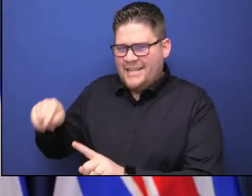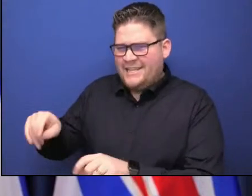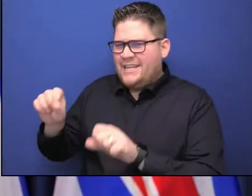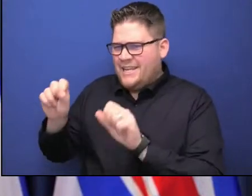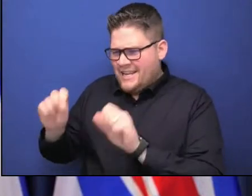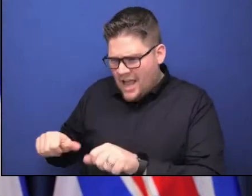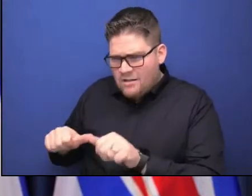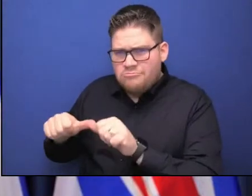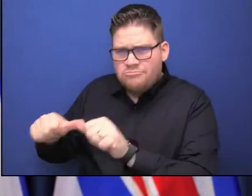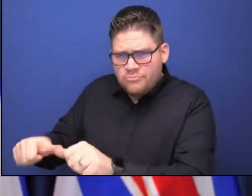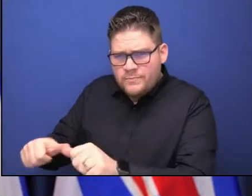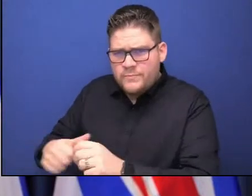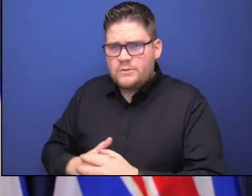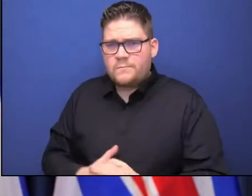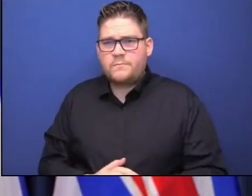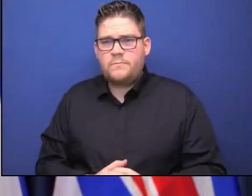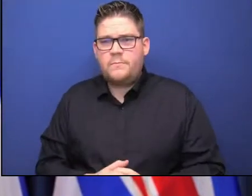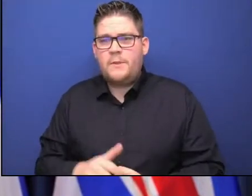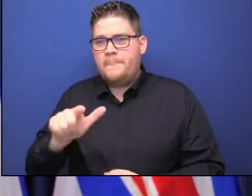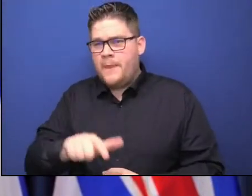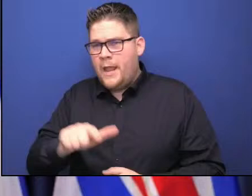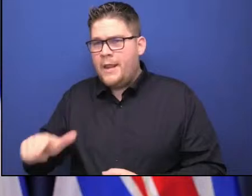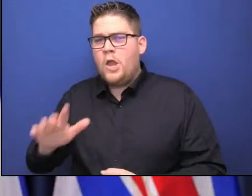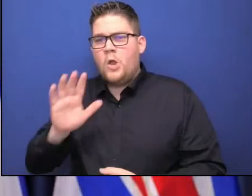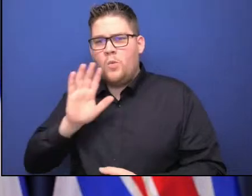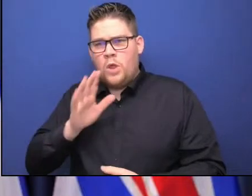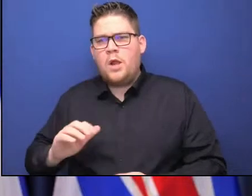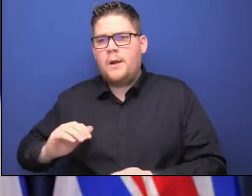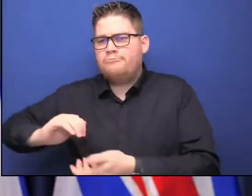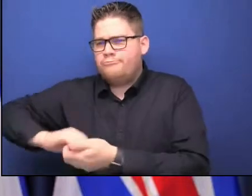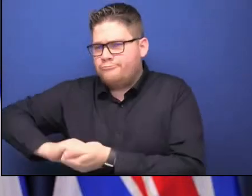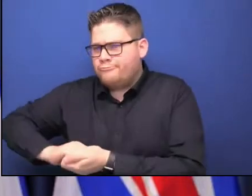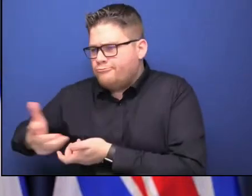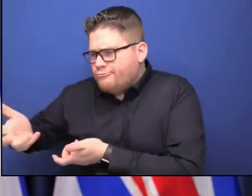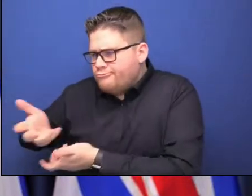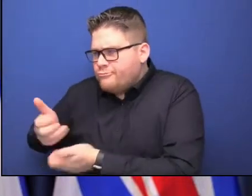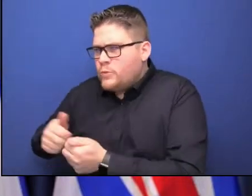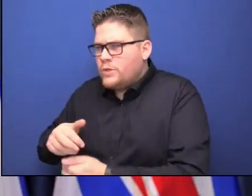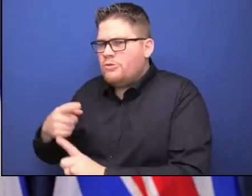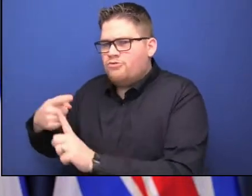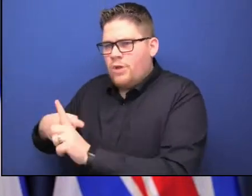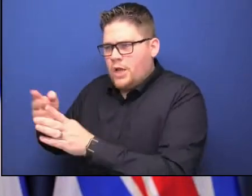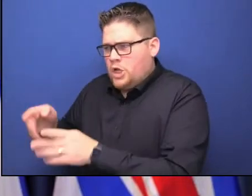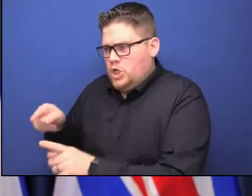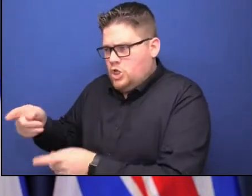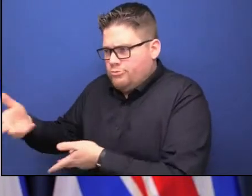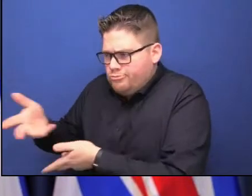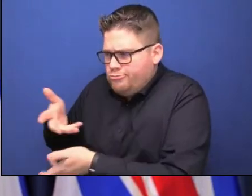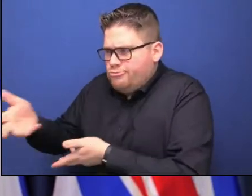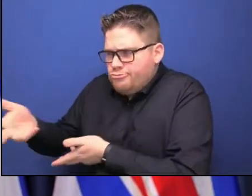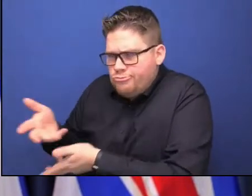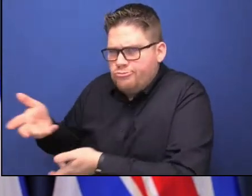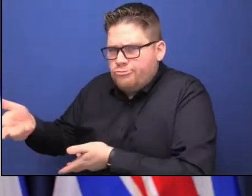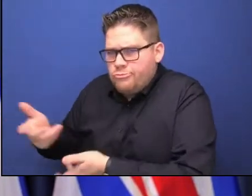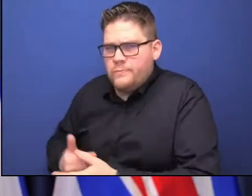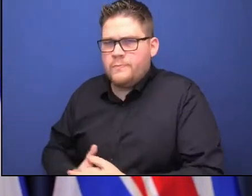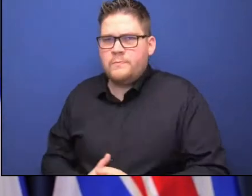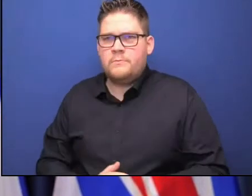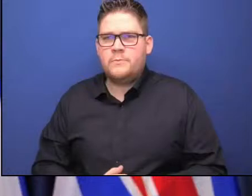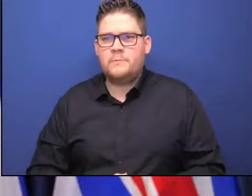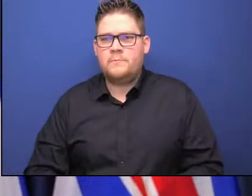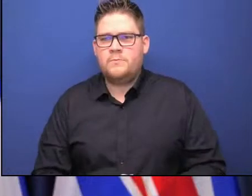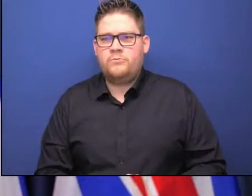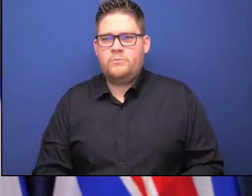then reach out to their tenants, work with the tenants. Now, obviously, if somebody was refusing to allow